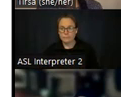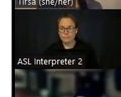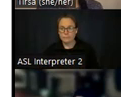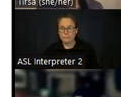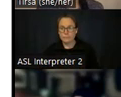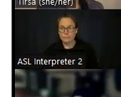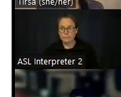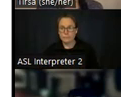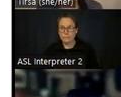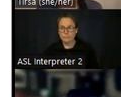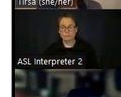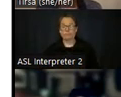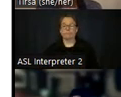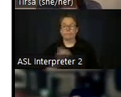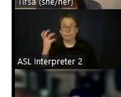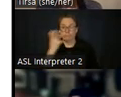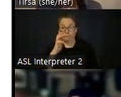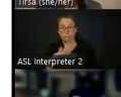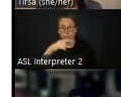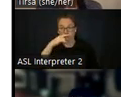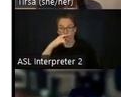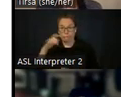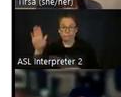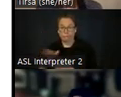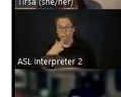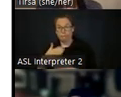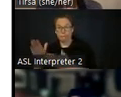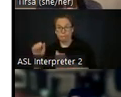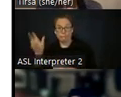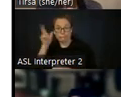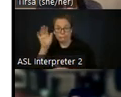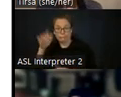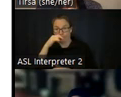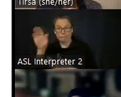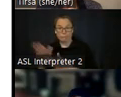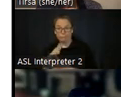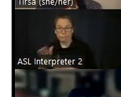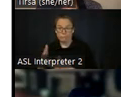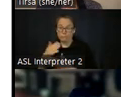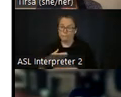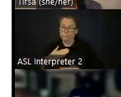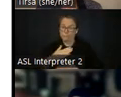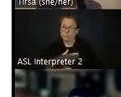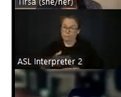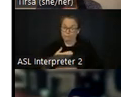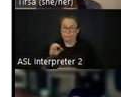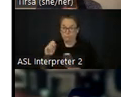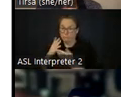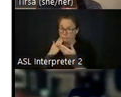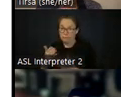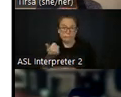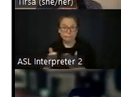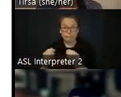Well, we have some entertainment tonight. Thank you very much. Do we have any comments or